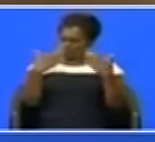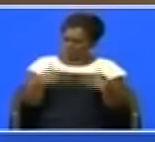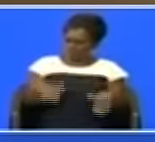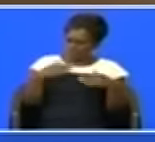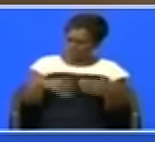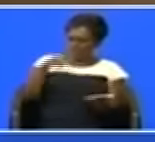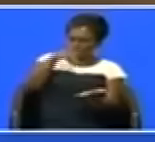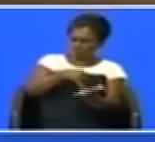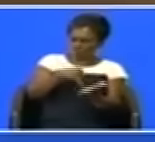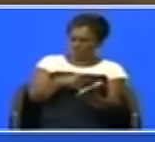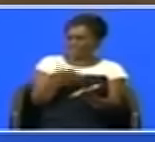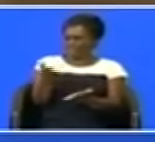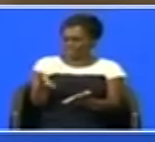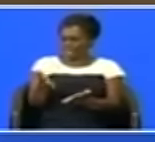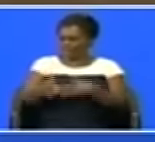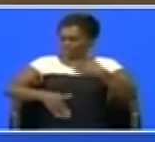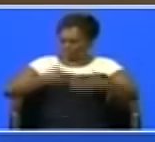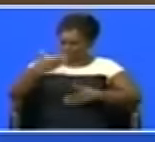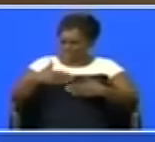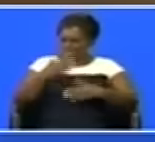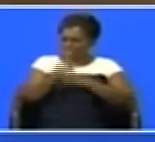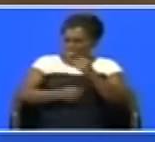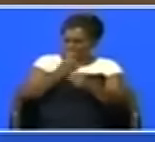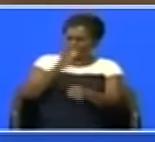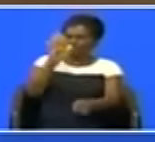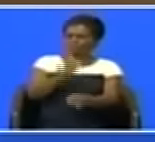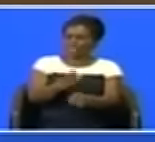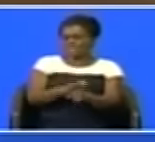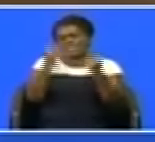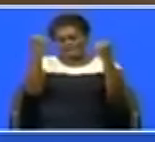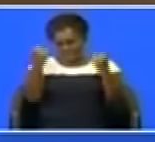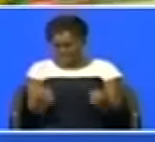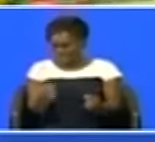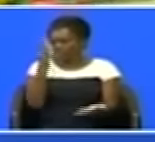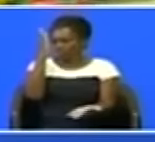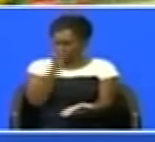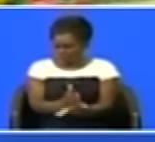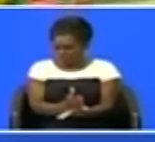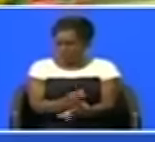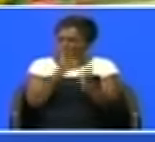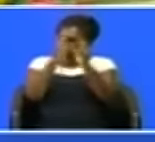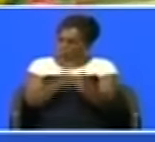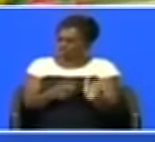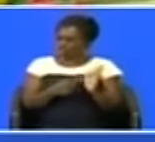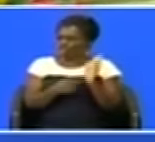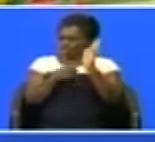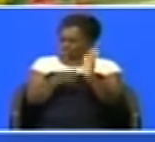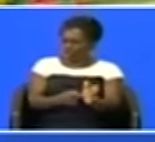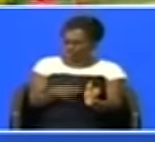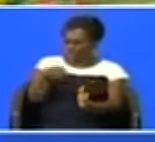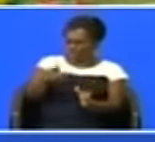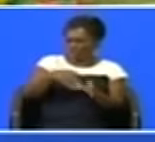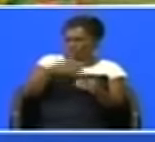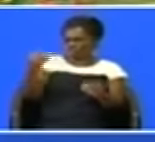that have always been playing the game, because over the years it has been difficult for them. With reports indicating that DR Congo had pulled